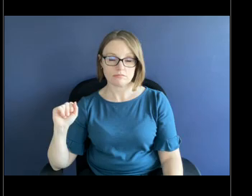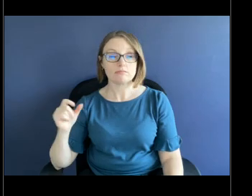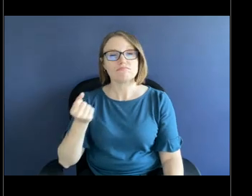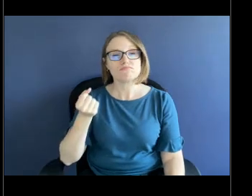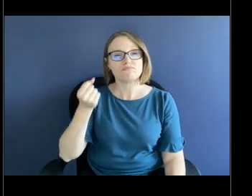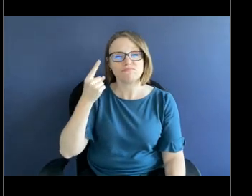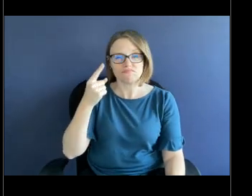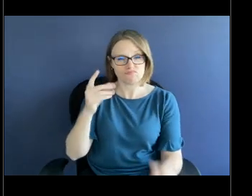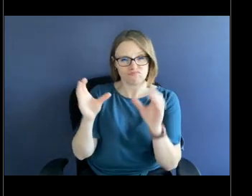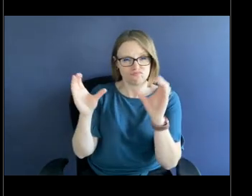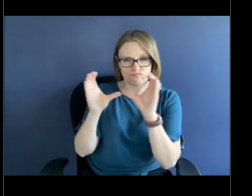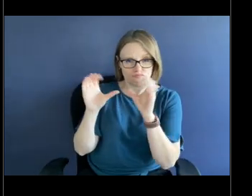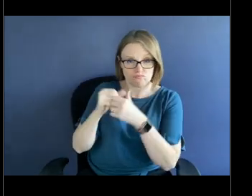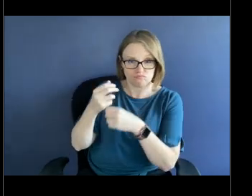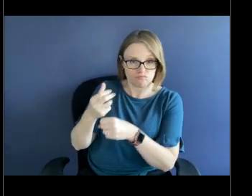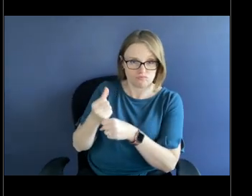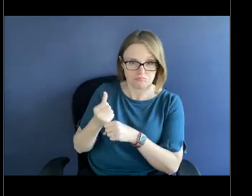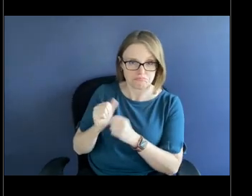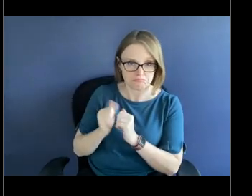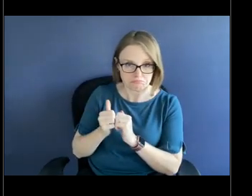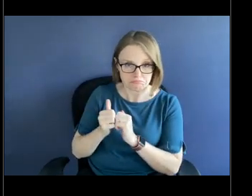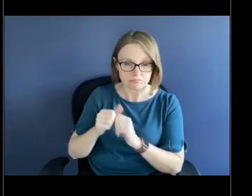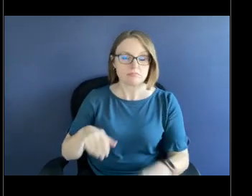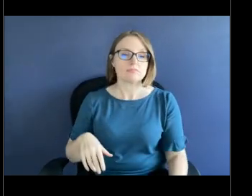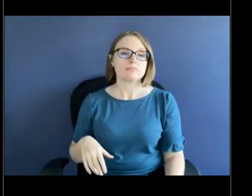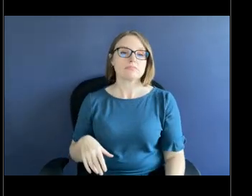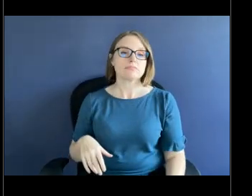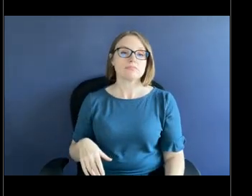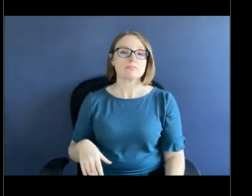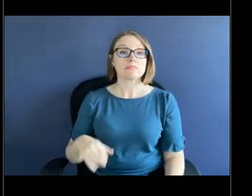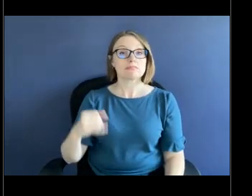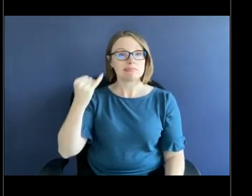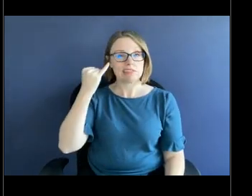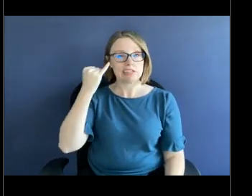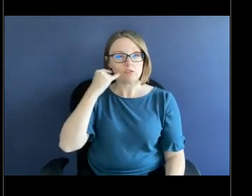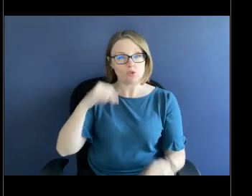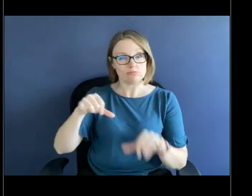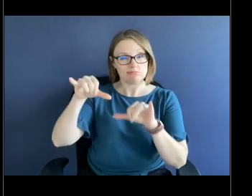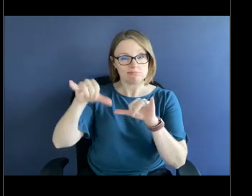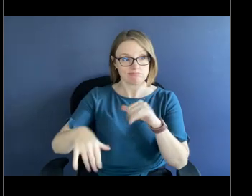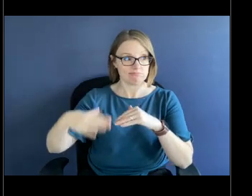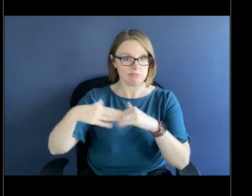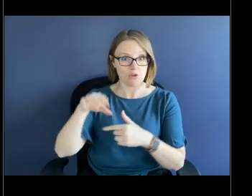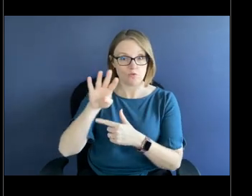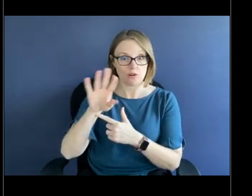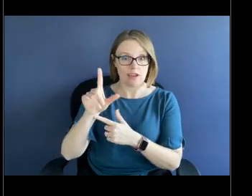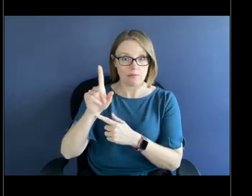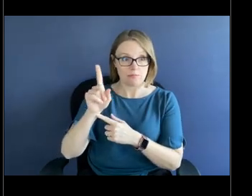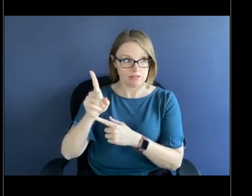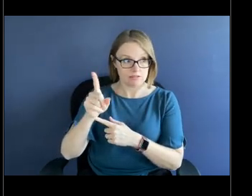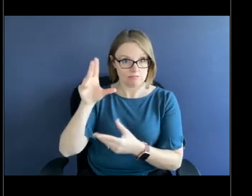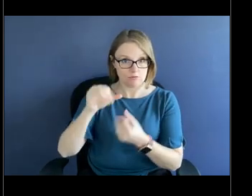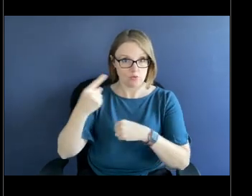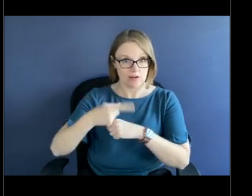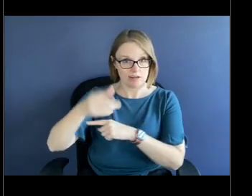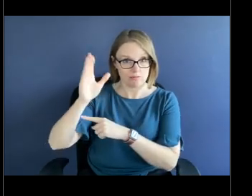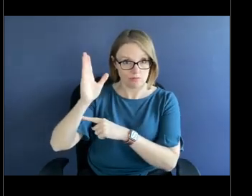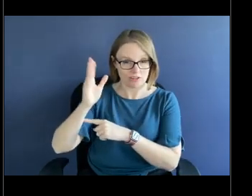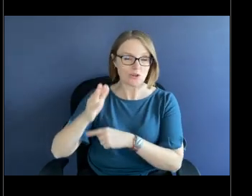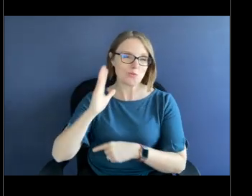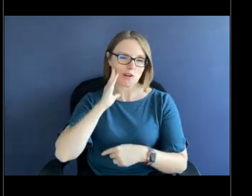GoToWebinar certificates. For attending at least 45 minutes of today's presentation, you